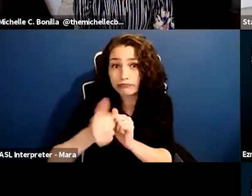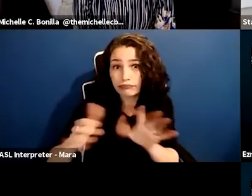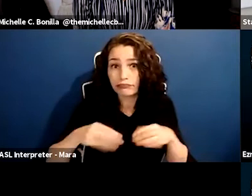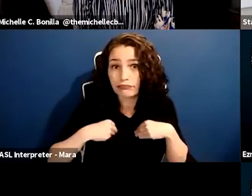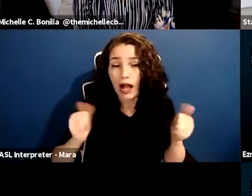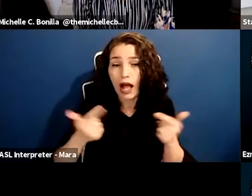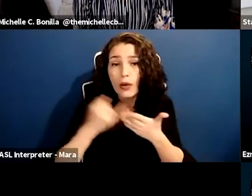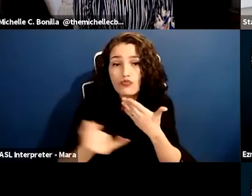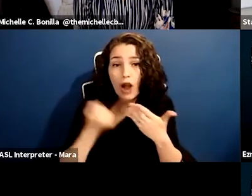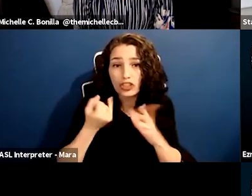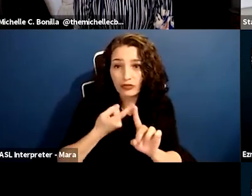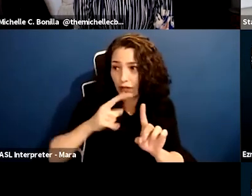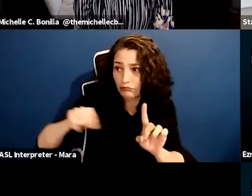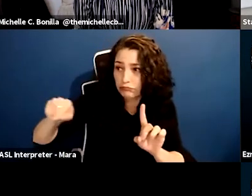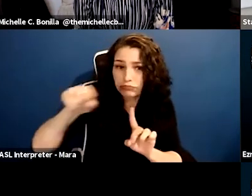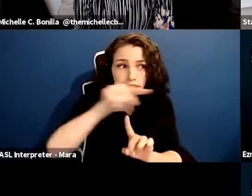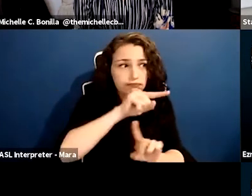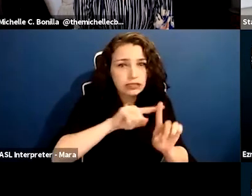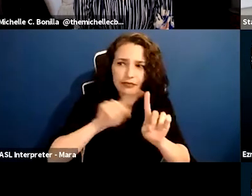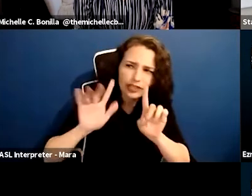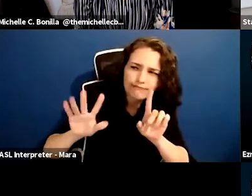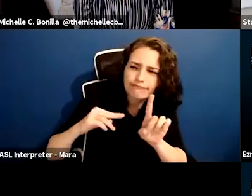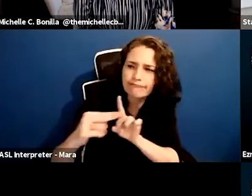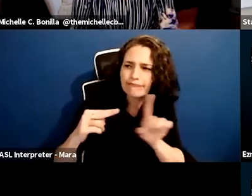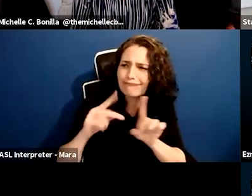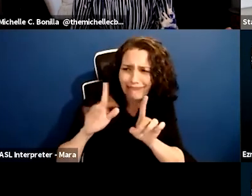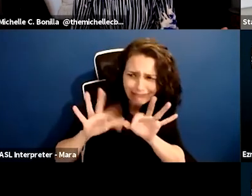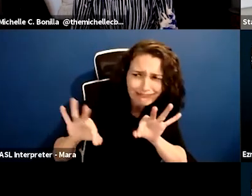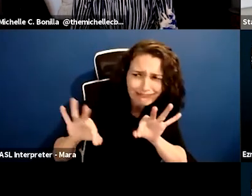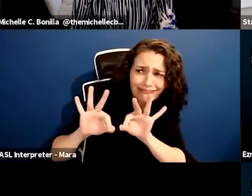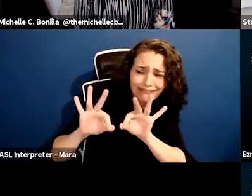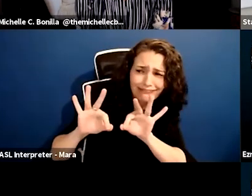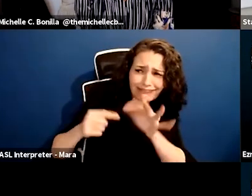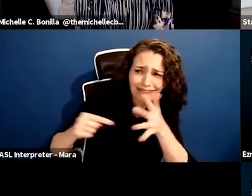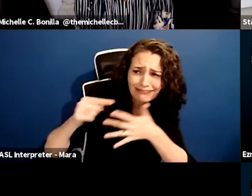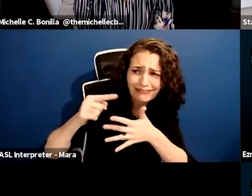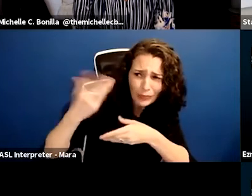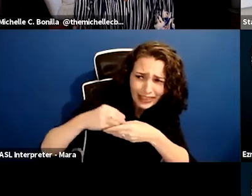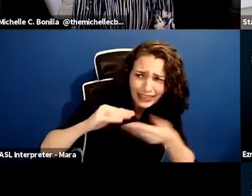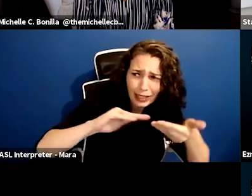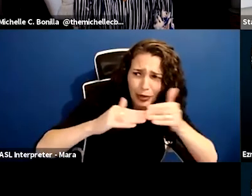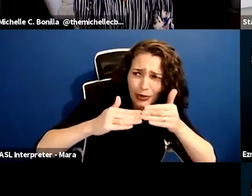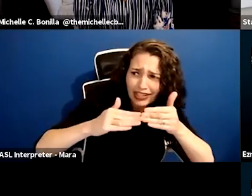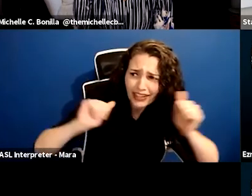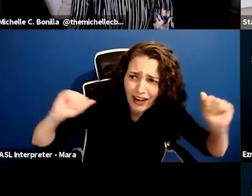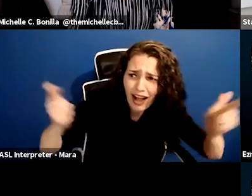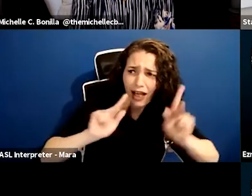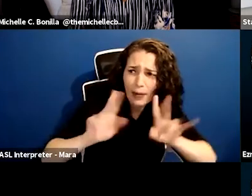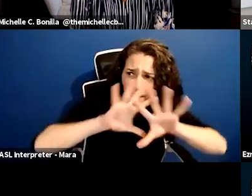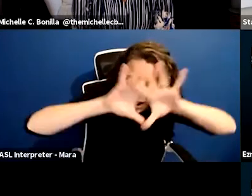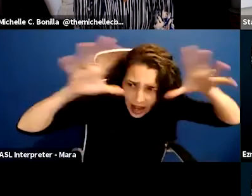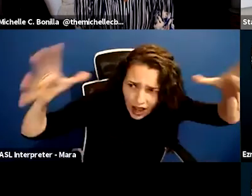from also a place of, importance as where we stand in the community and the population as large is